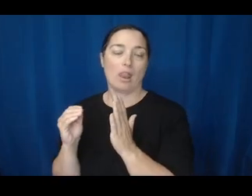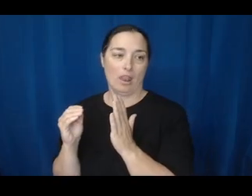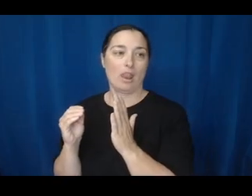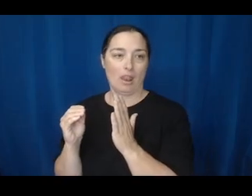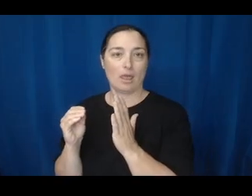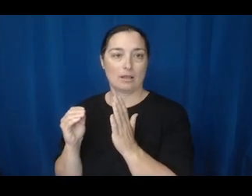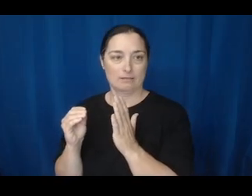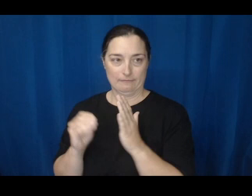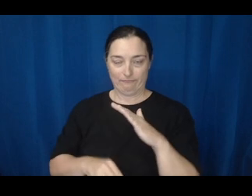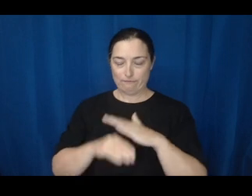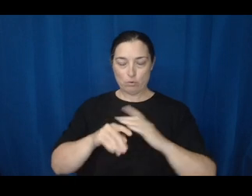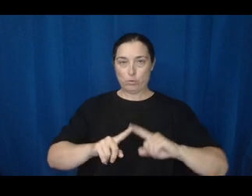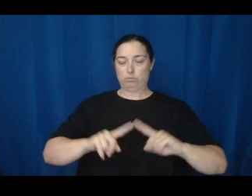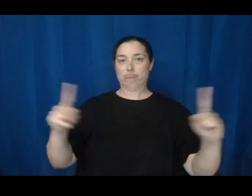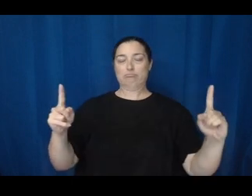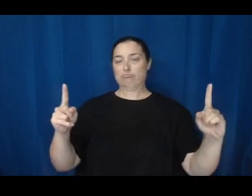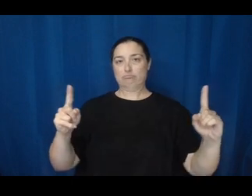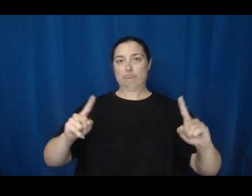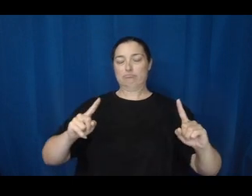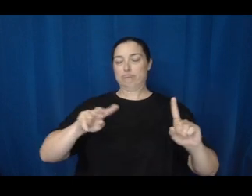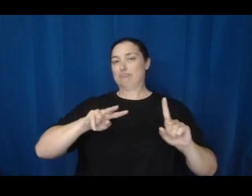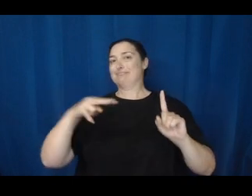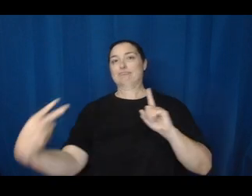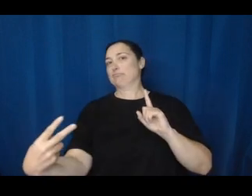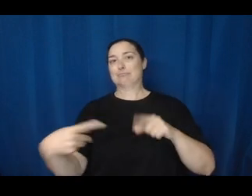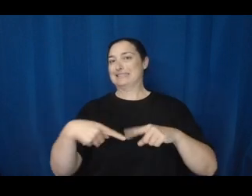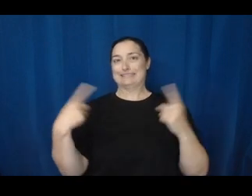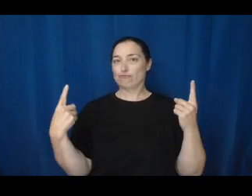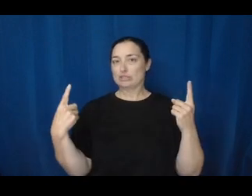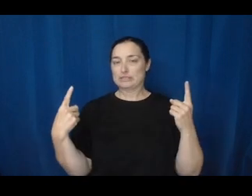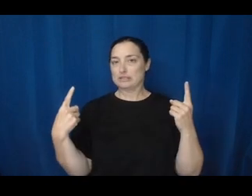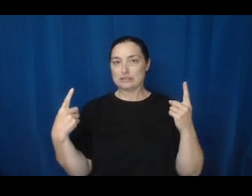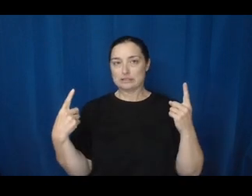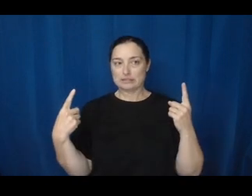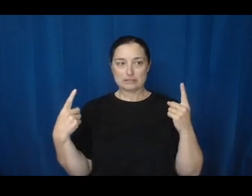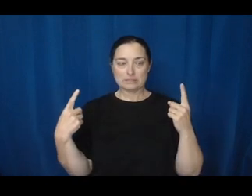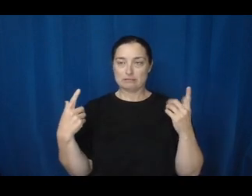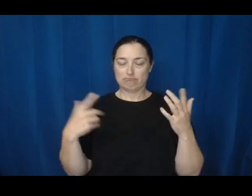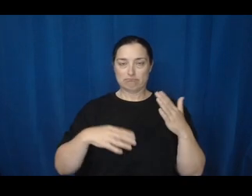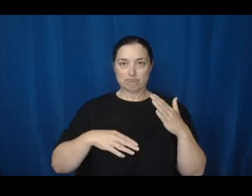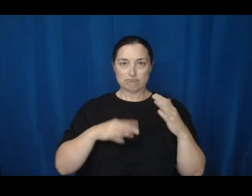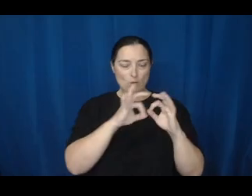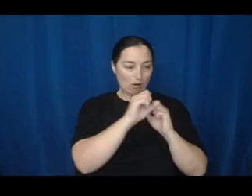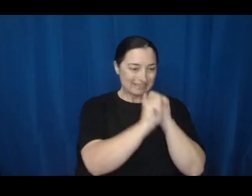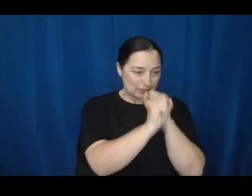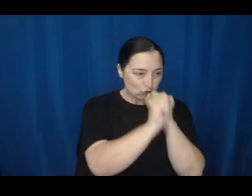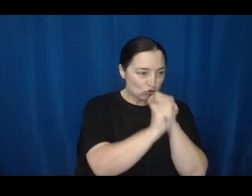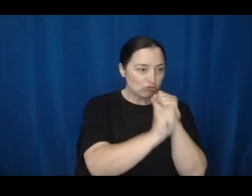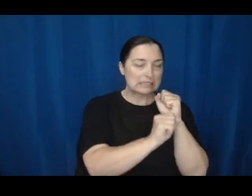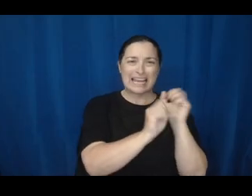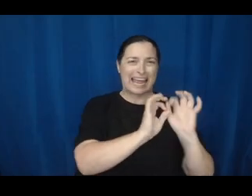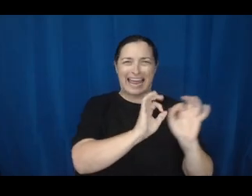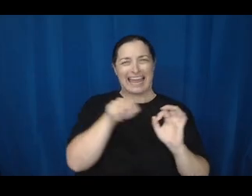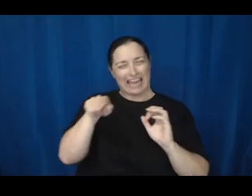paradigm thing, because it's not just a better industrial model of schooling, it's a very different way of looking at schooling. And here are some of